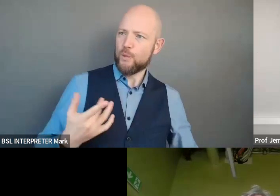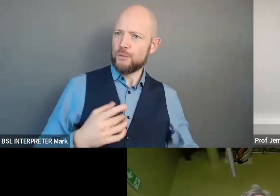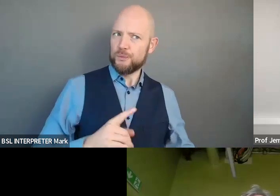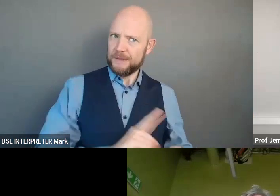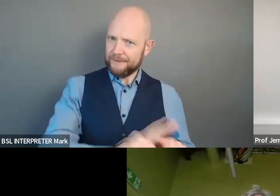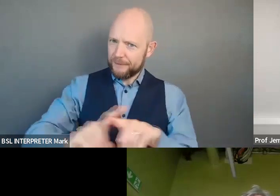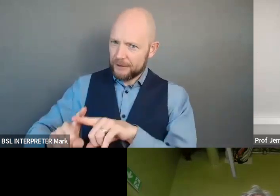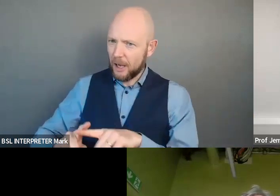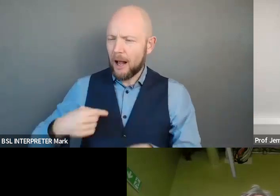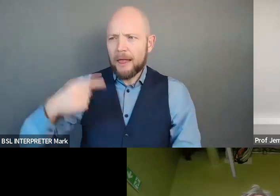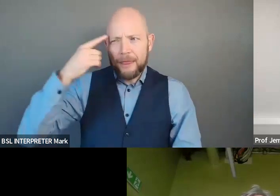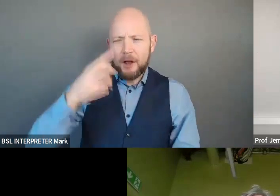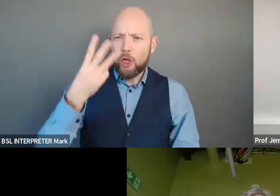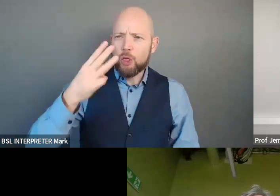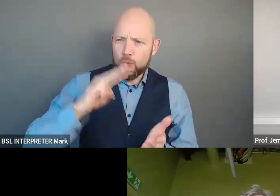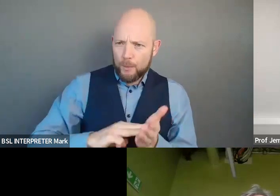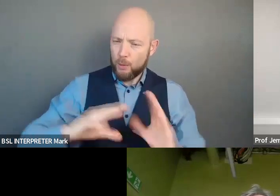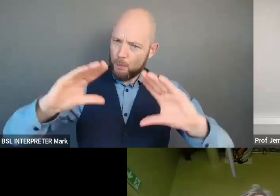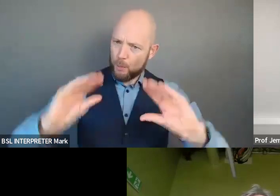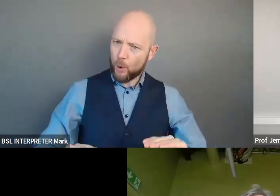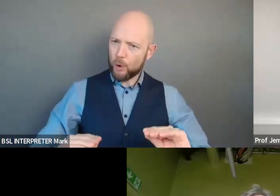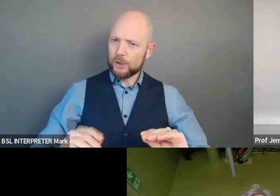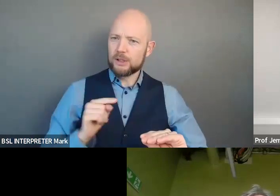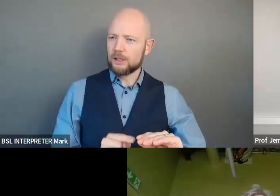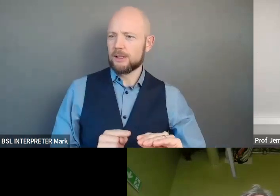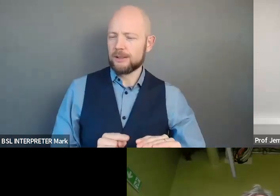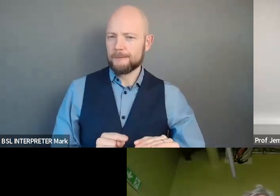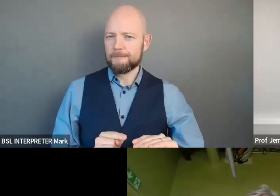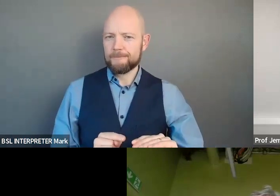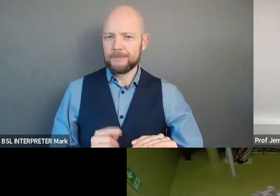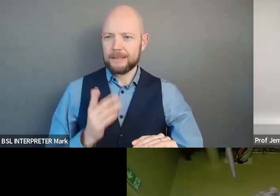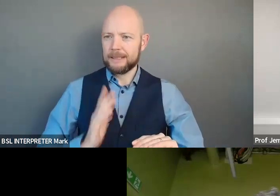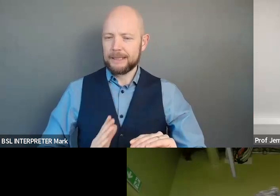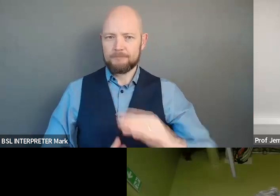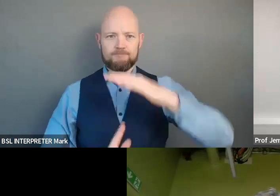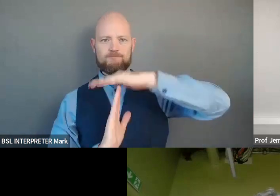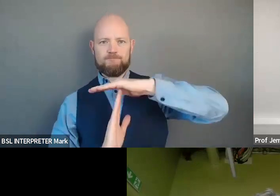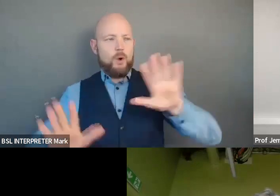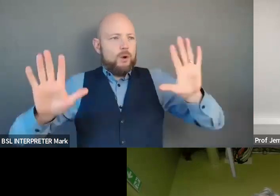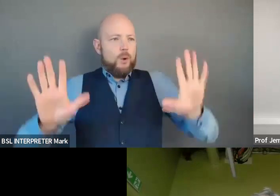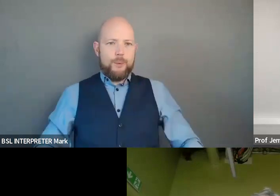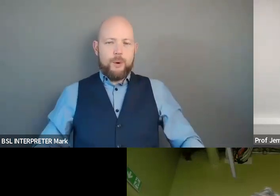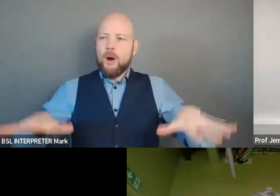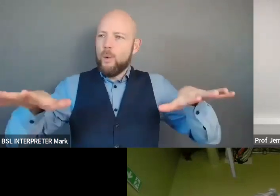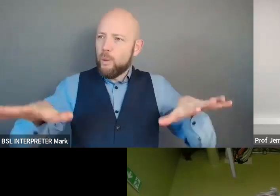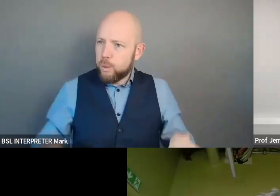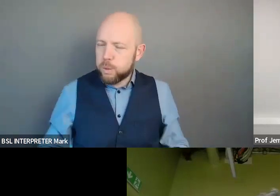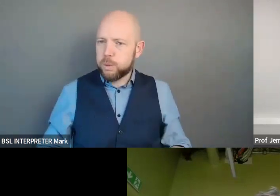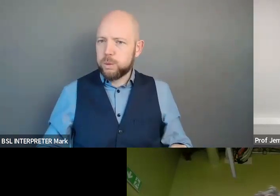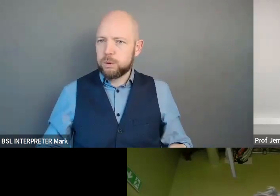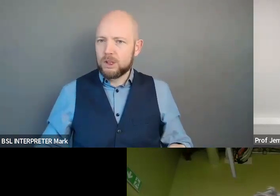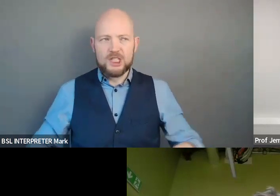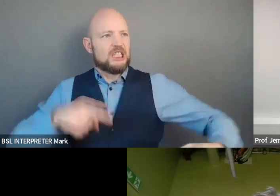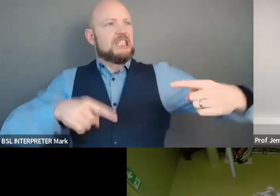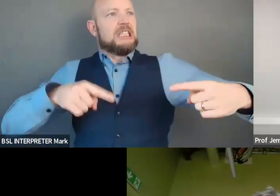think the 3-month pause was very much more a kind of, actually, we all need to catch our breath. We probably need to stop shouting